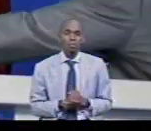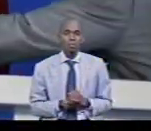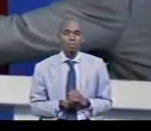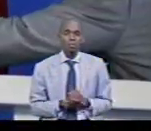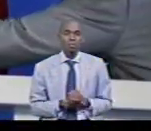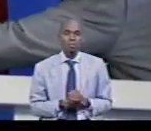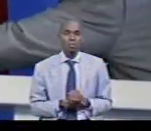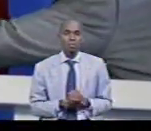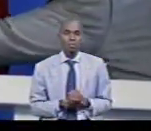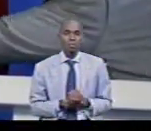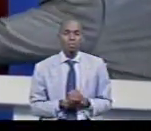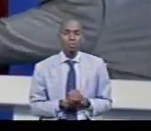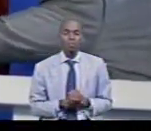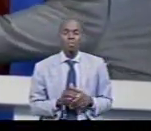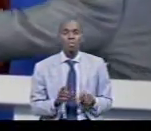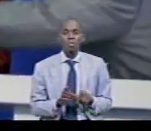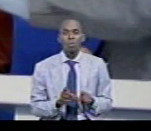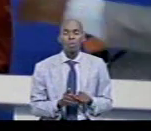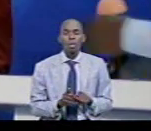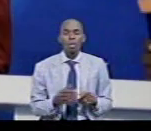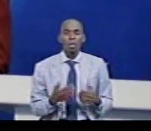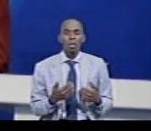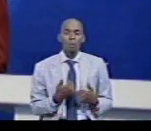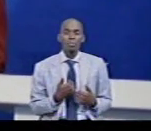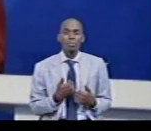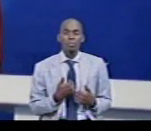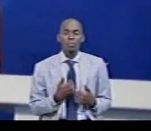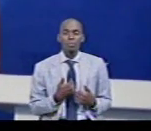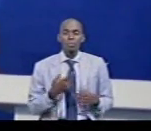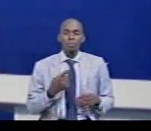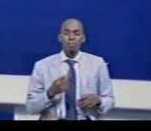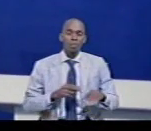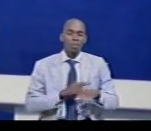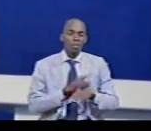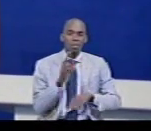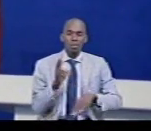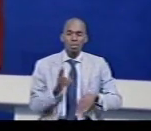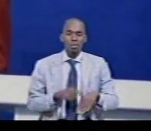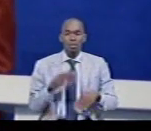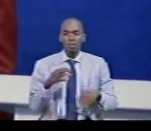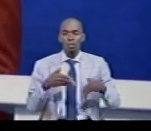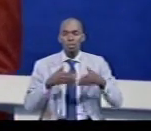We also have our national overseers from